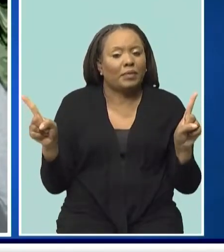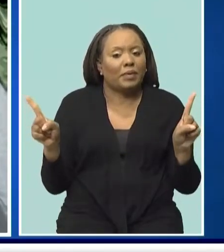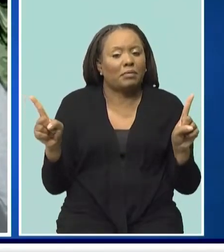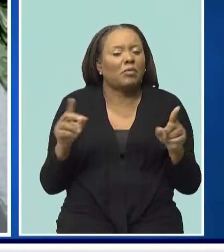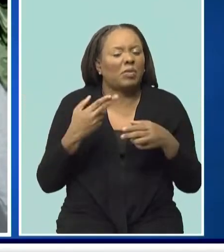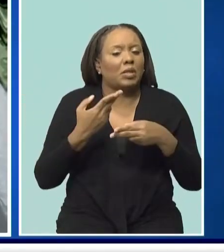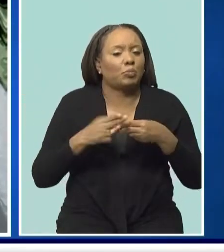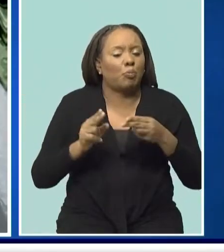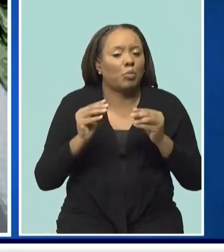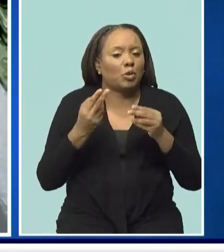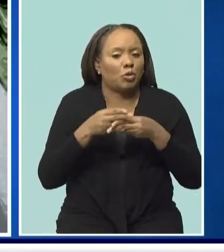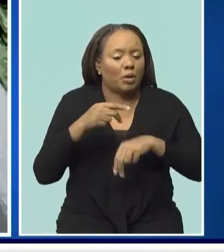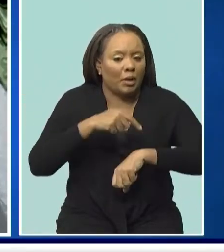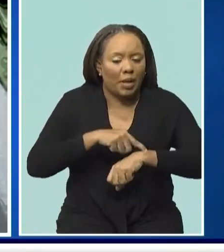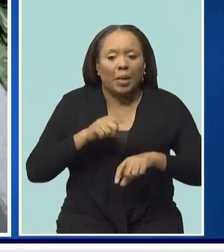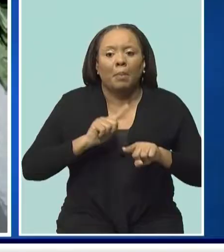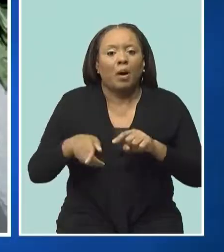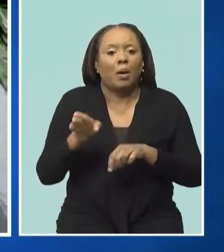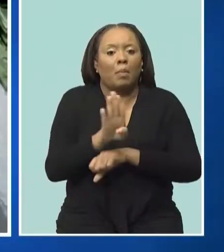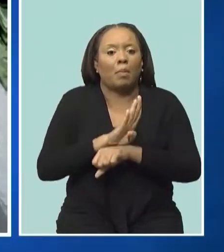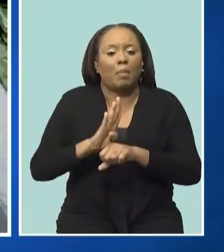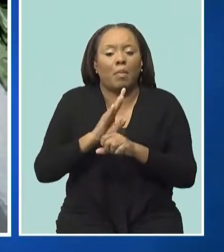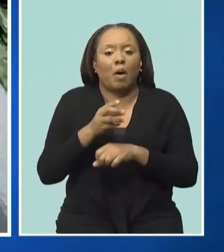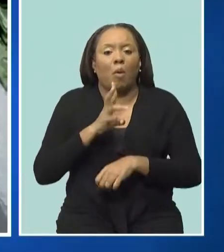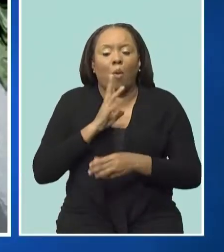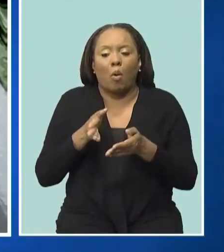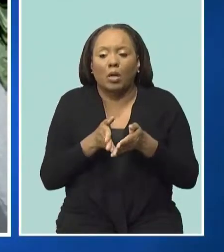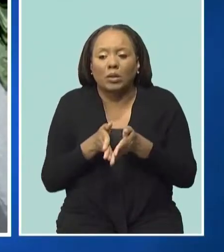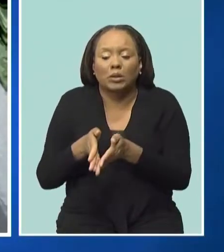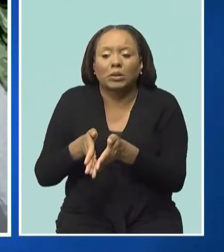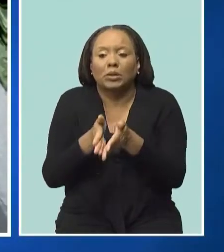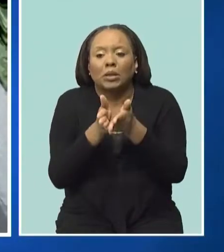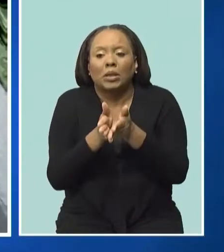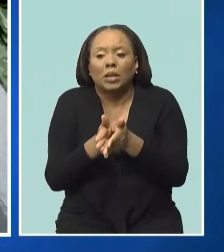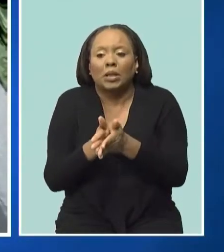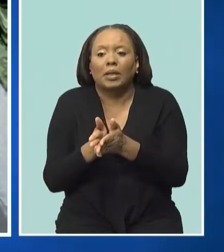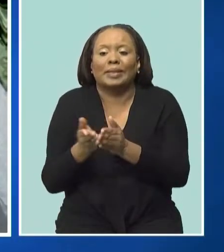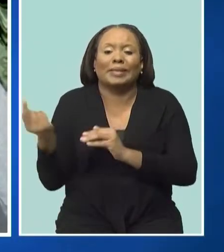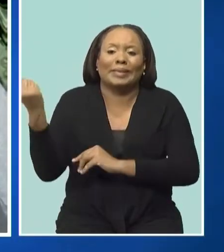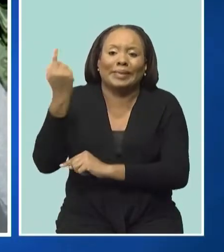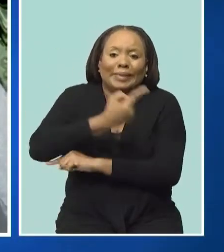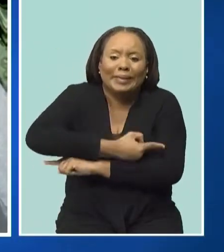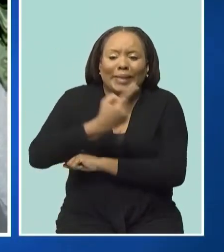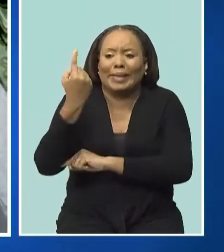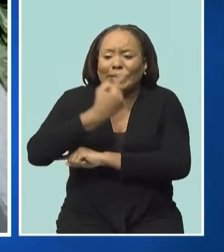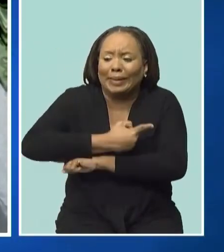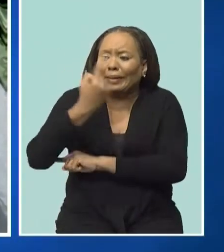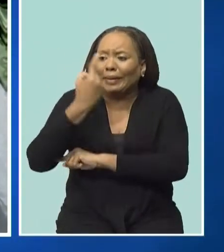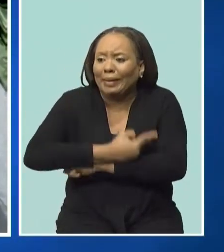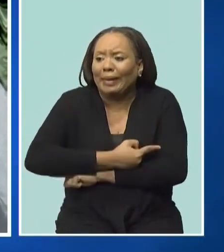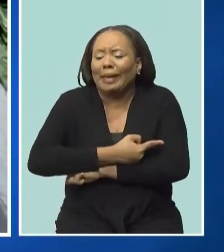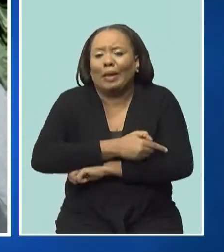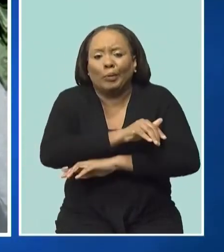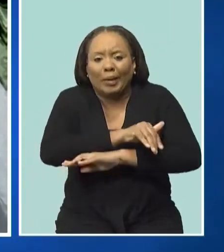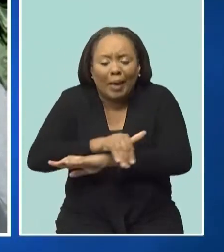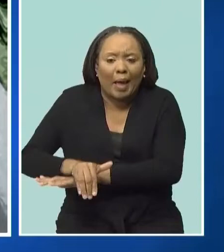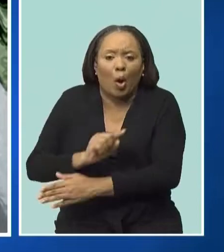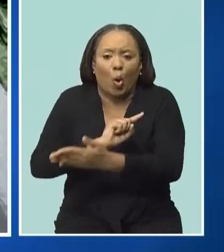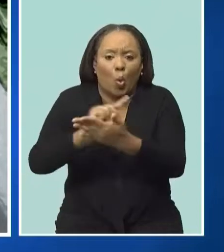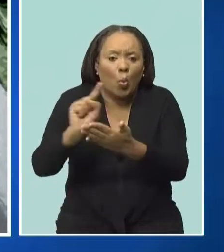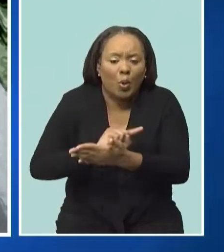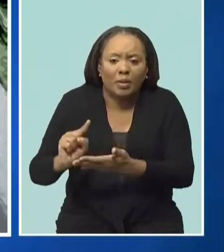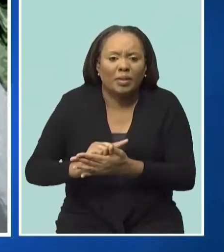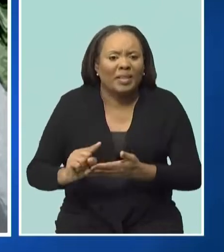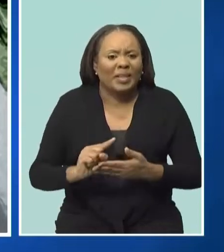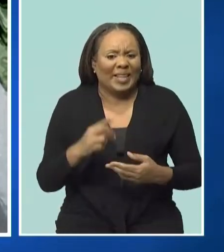weeks, and pulling the fish and making it difficult for us to earn our living, because when that